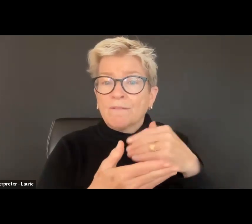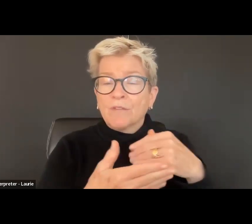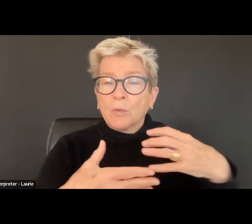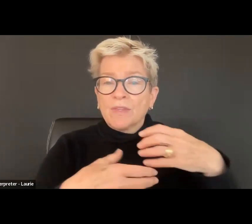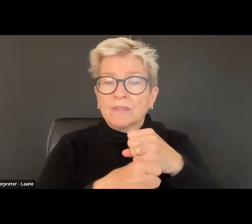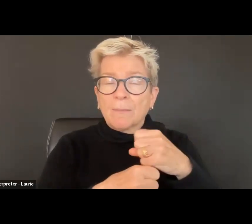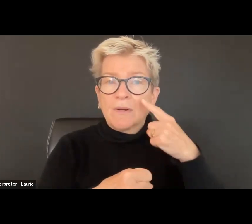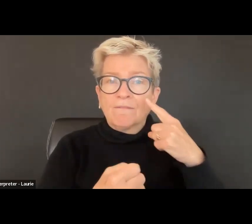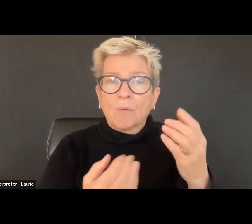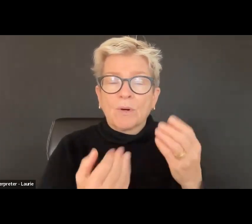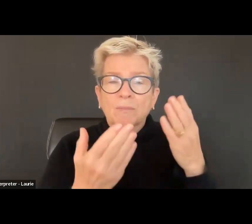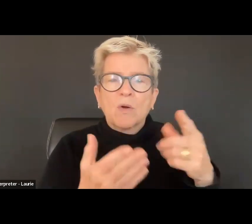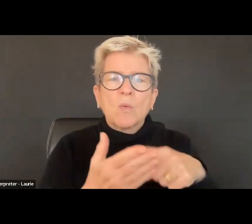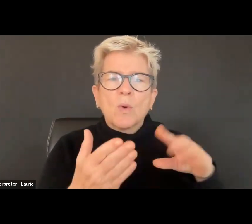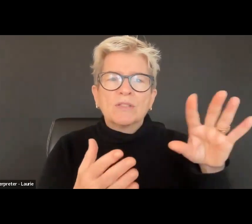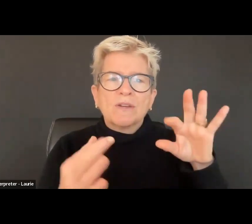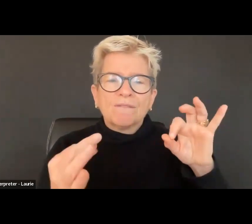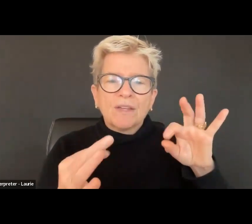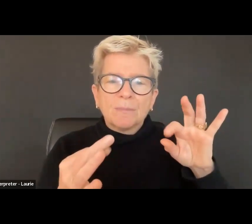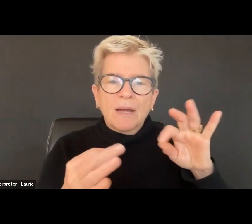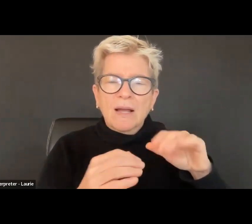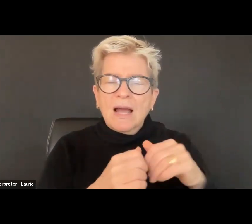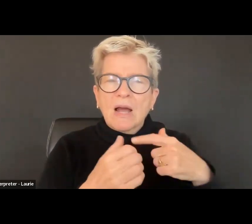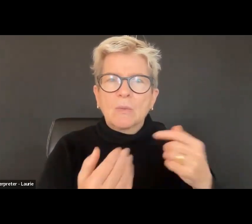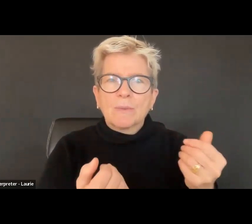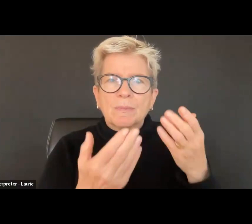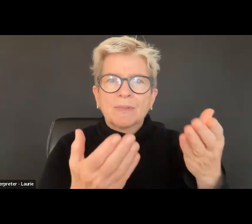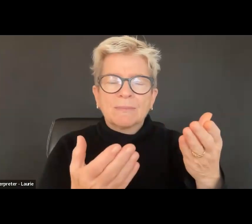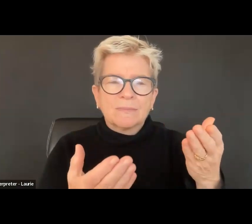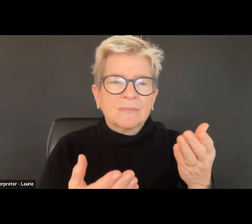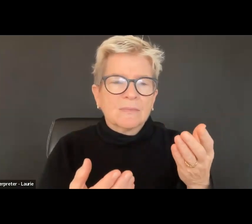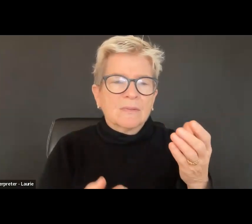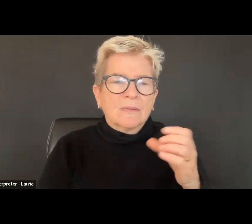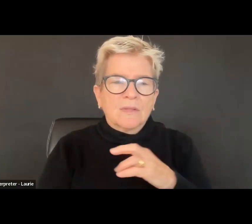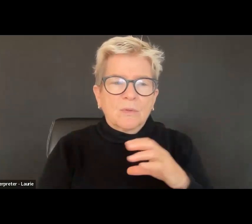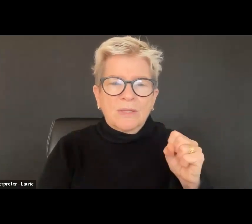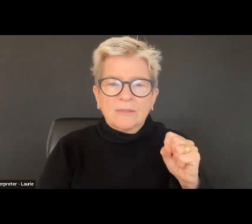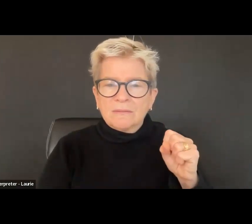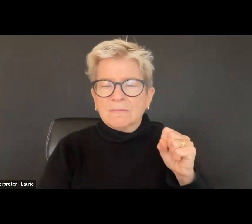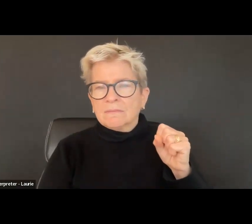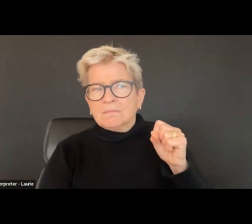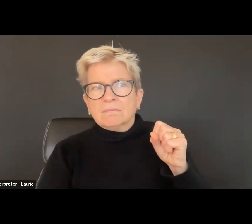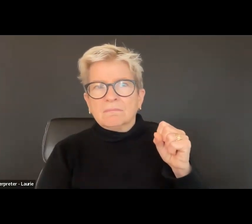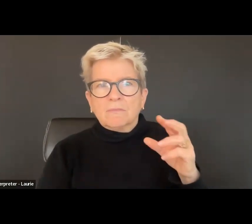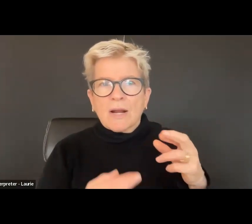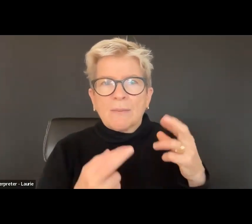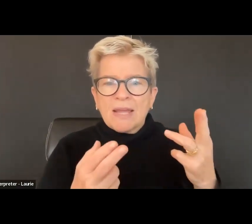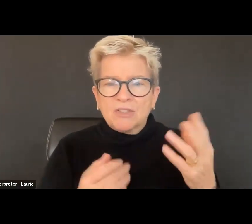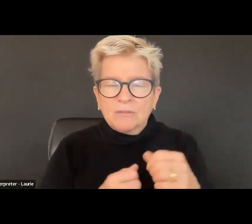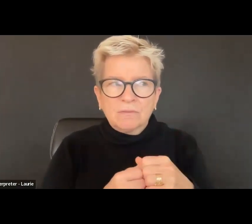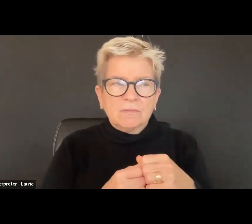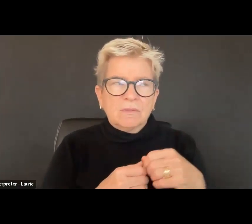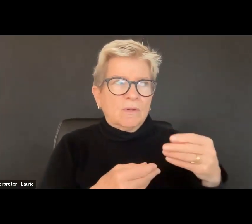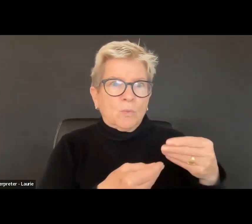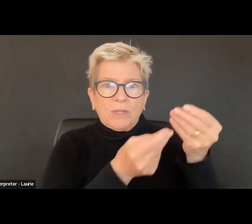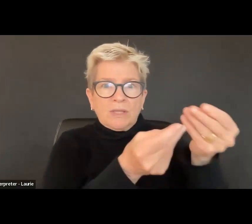recommendations, what is your feedback on how we are presenting the recommendations of the CRIS? As we hand this report off to